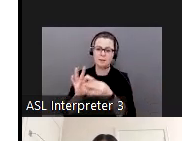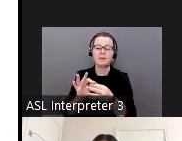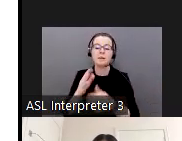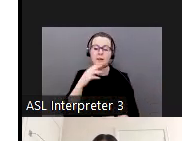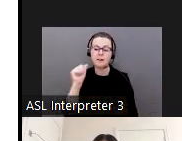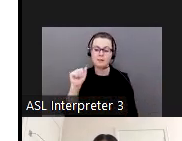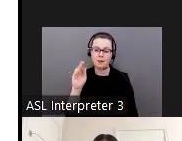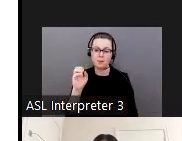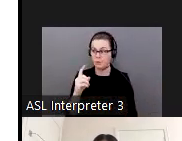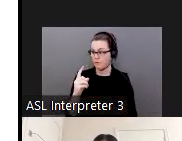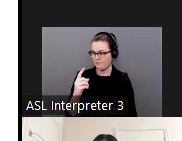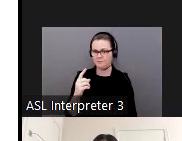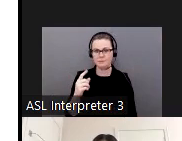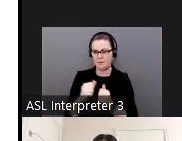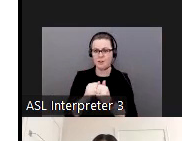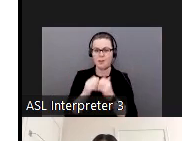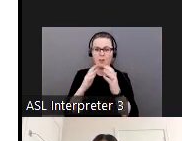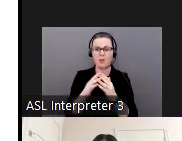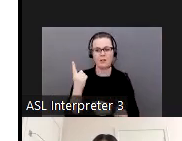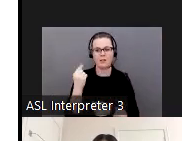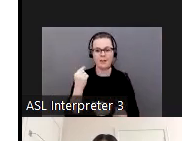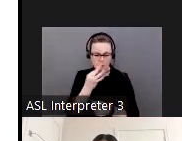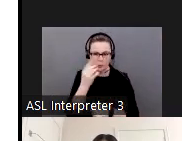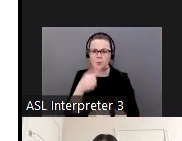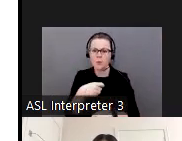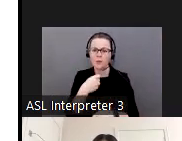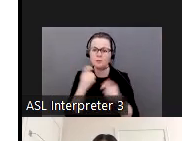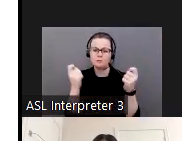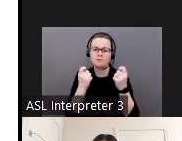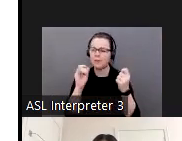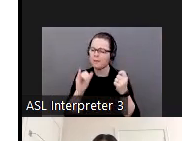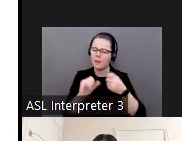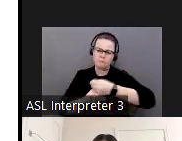anniversary already, and it has become a bit of a cornerstone for everything we do.